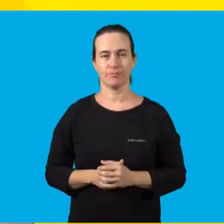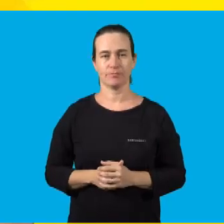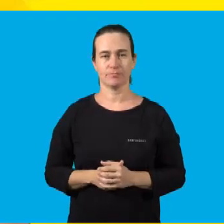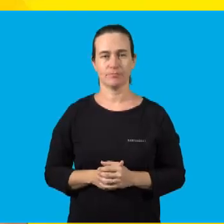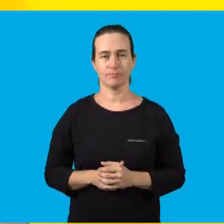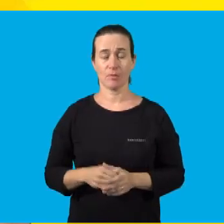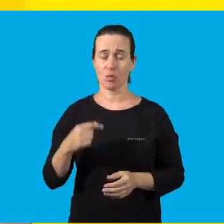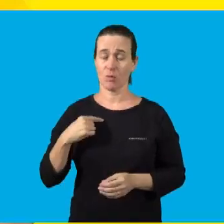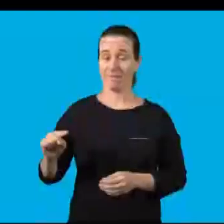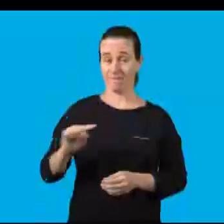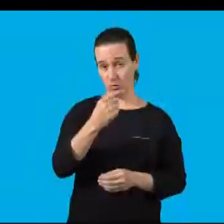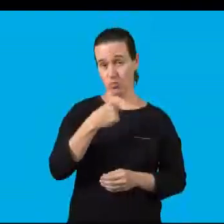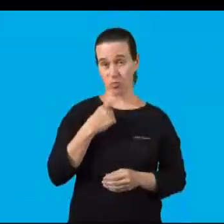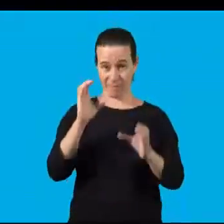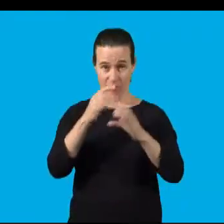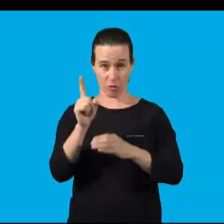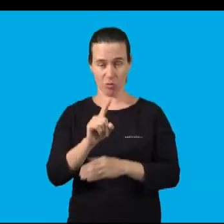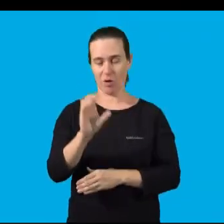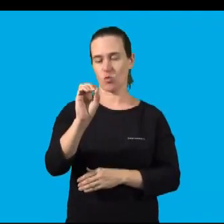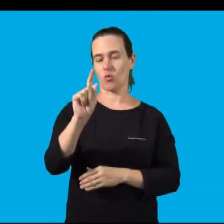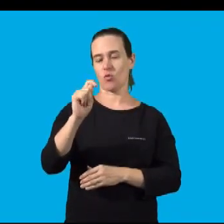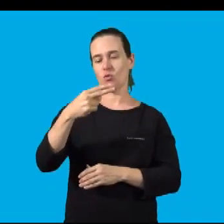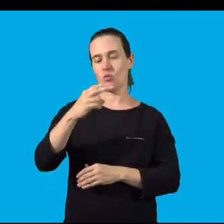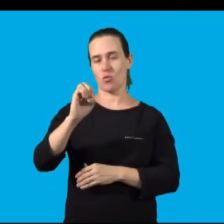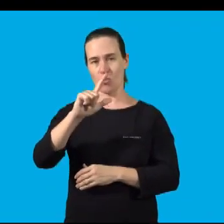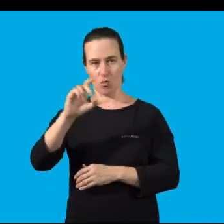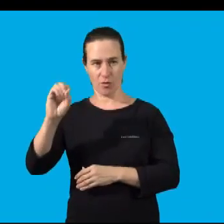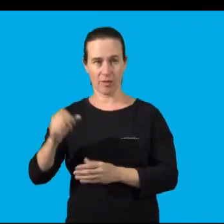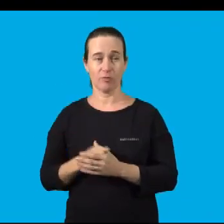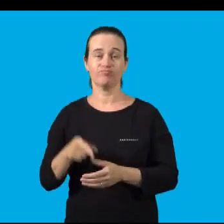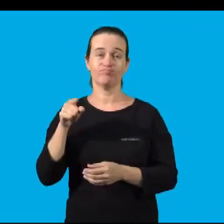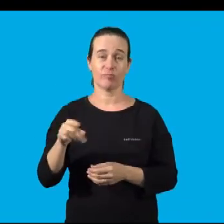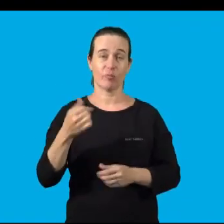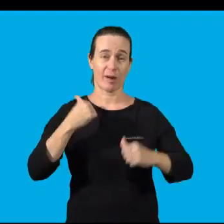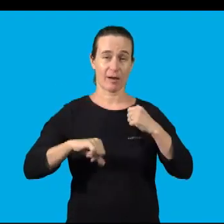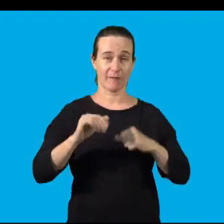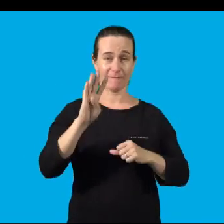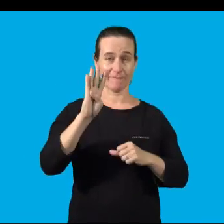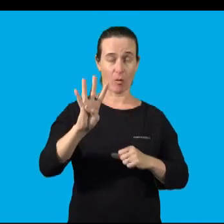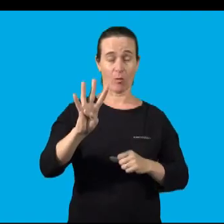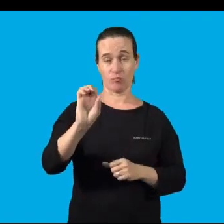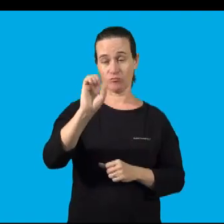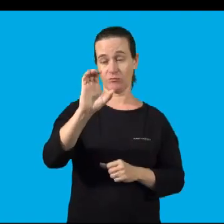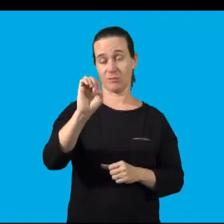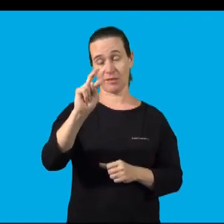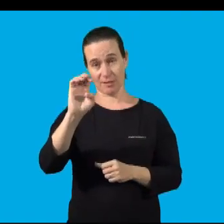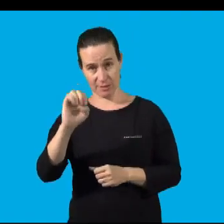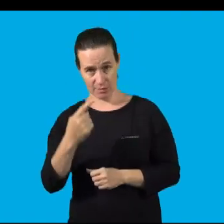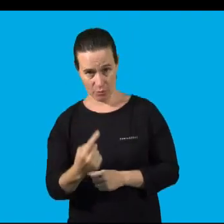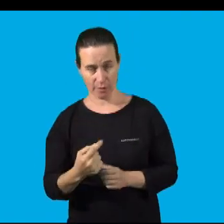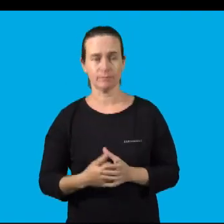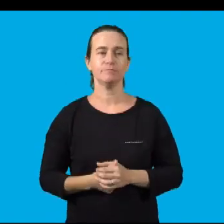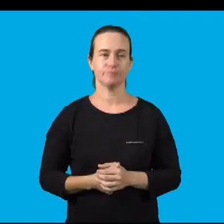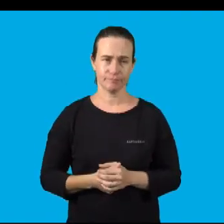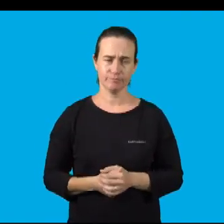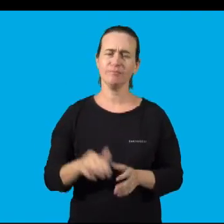Now, the first drama we'll be looking at is Othello. This is an extract from Act 4, Scene 1. Please,